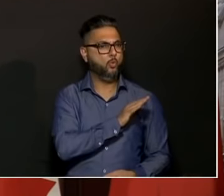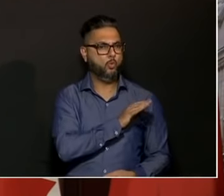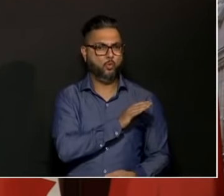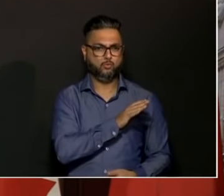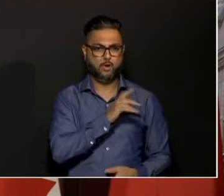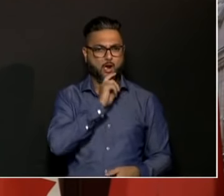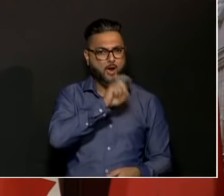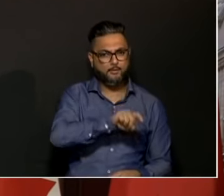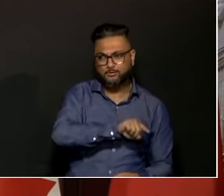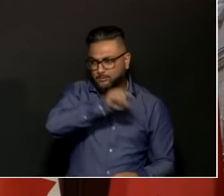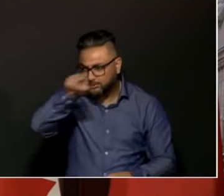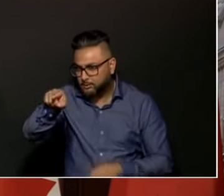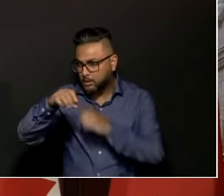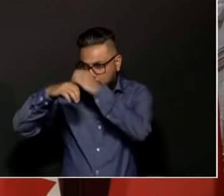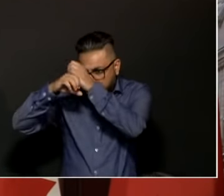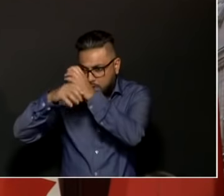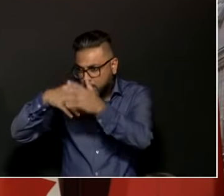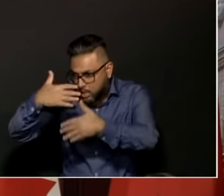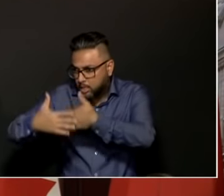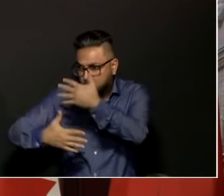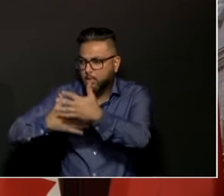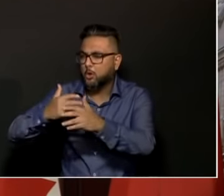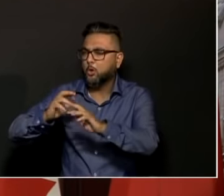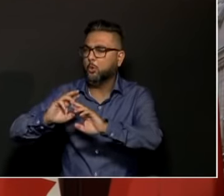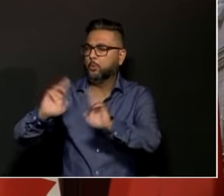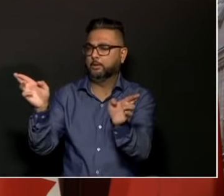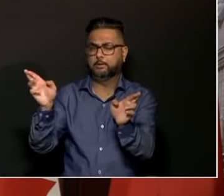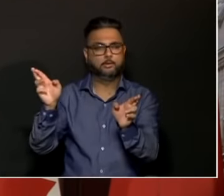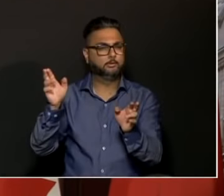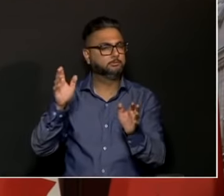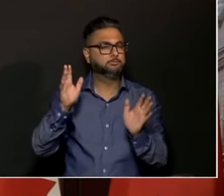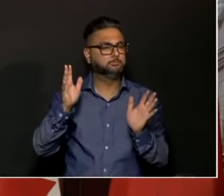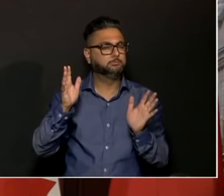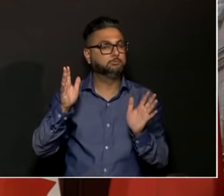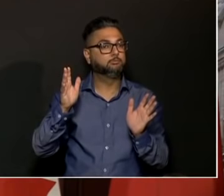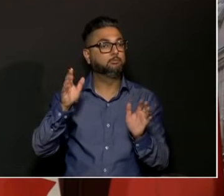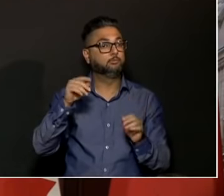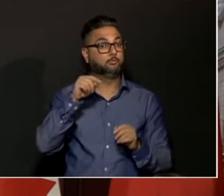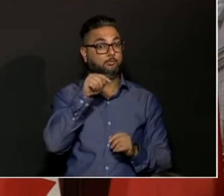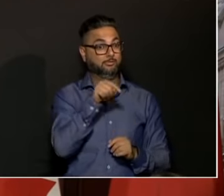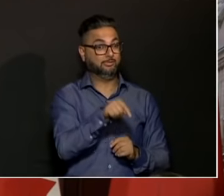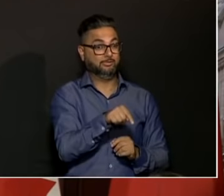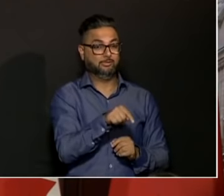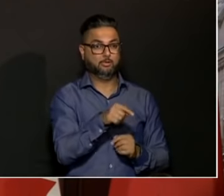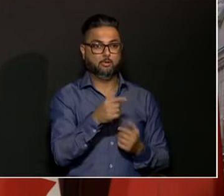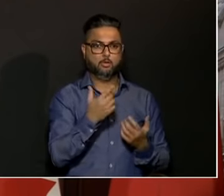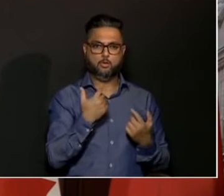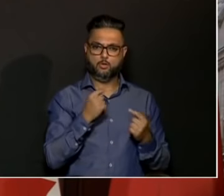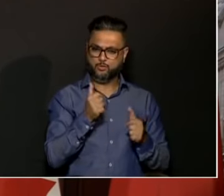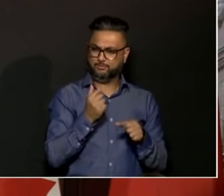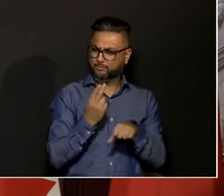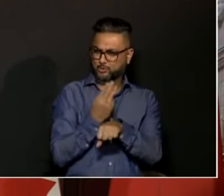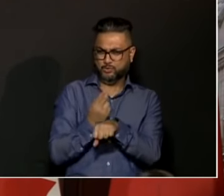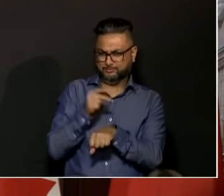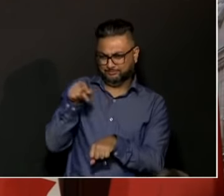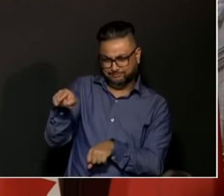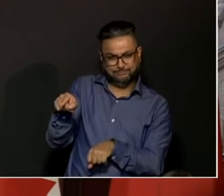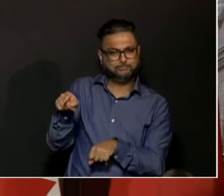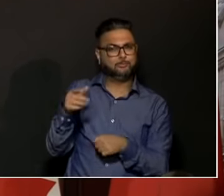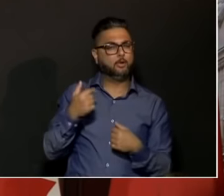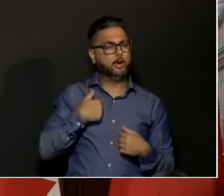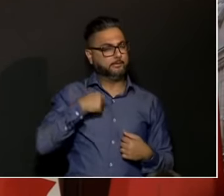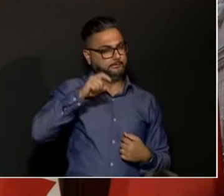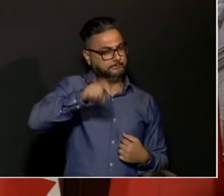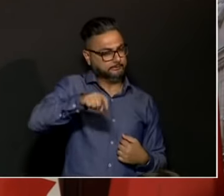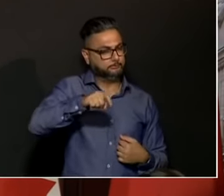because we're short on lab technicians, we maxed out the province, so there's lab technicians by all means. We need your support, but